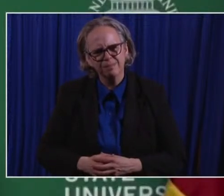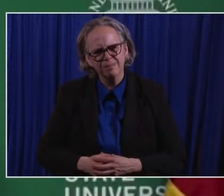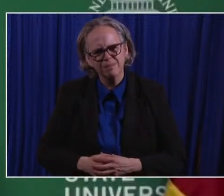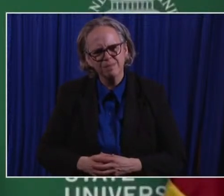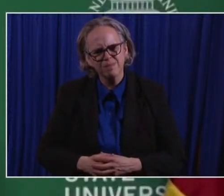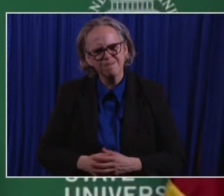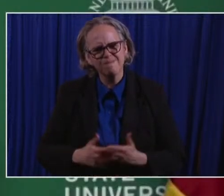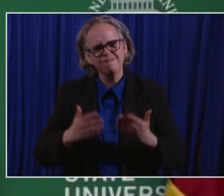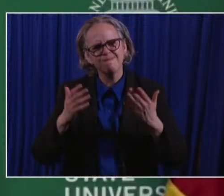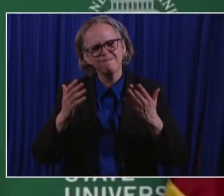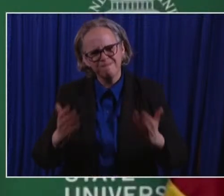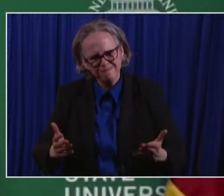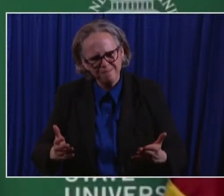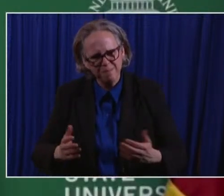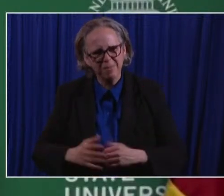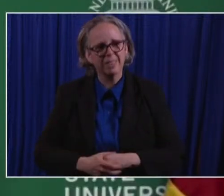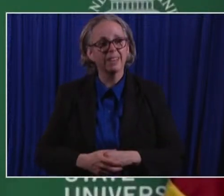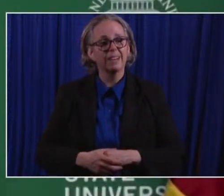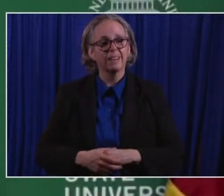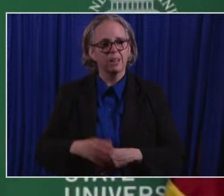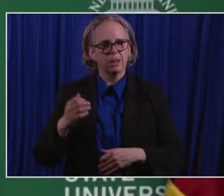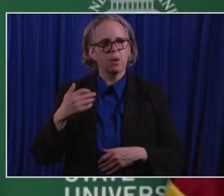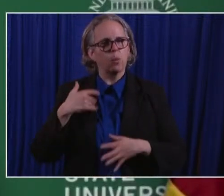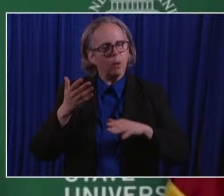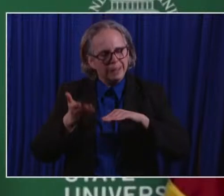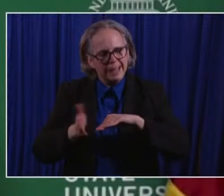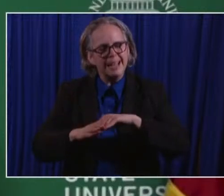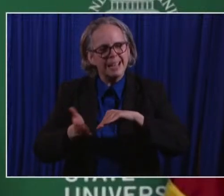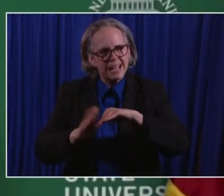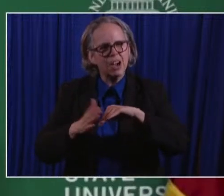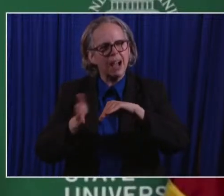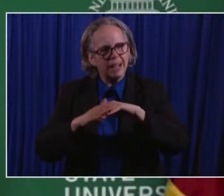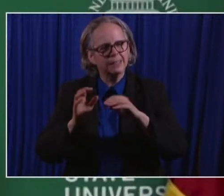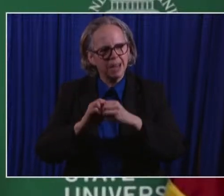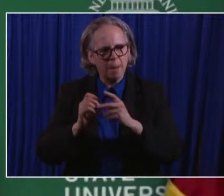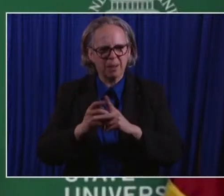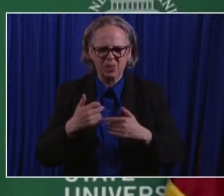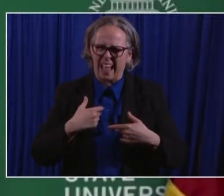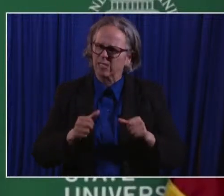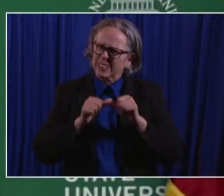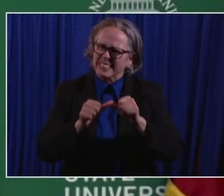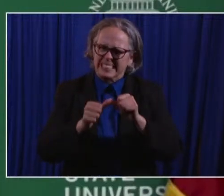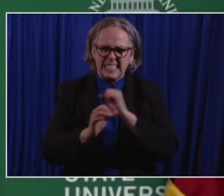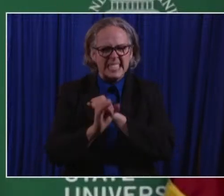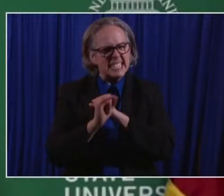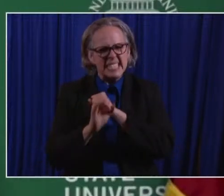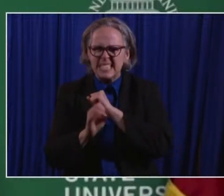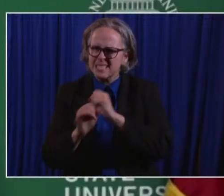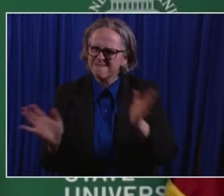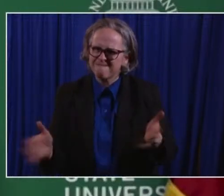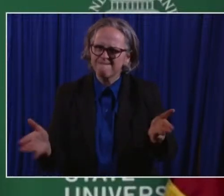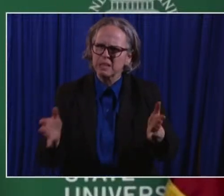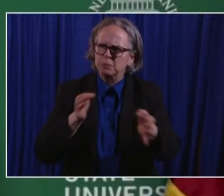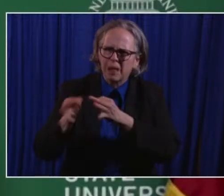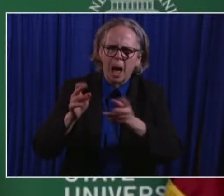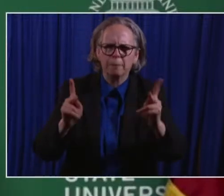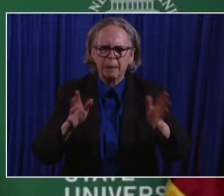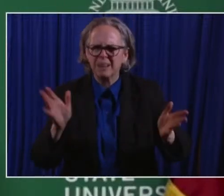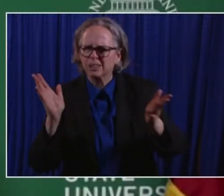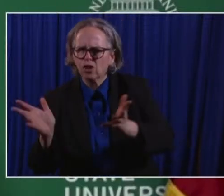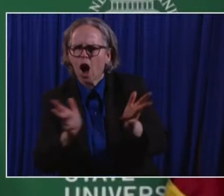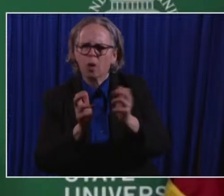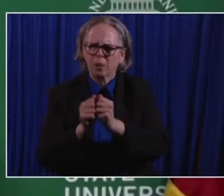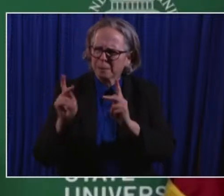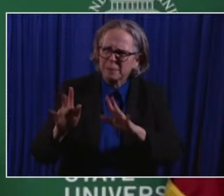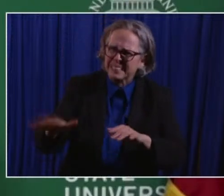it's going to be steady. We're going to have to keep battling forward, but we're at about 40%, and